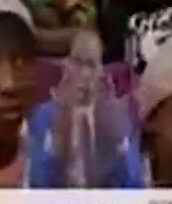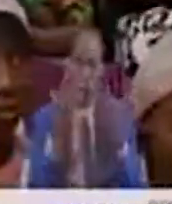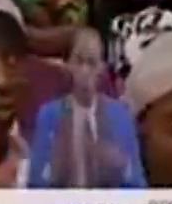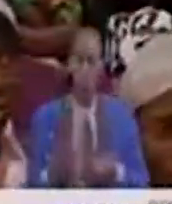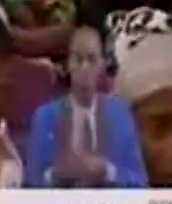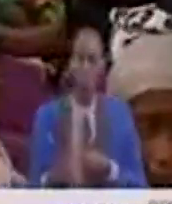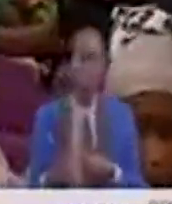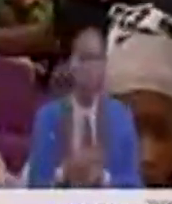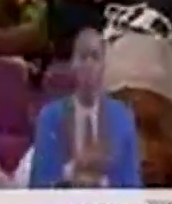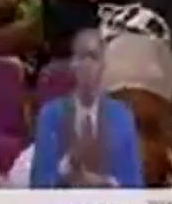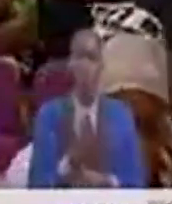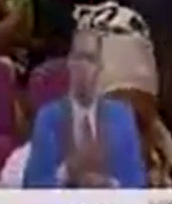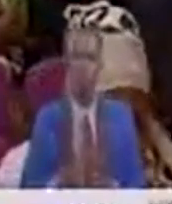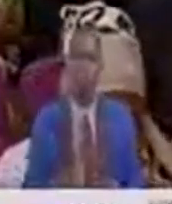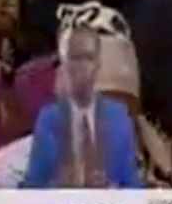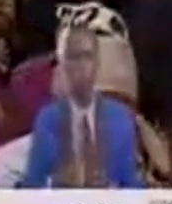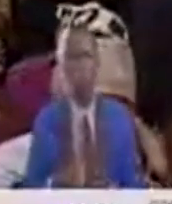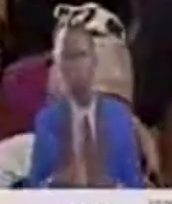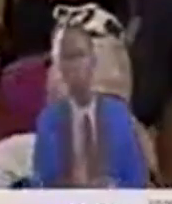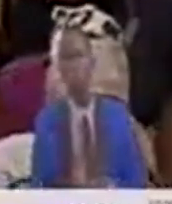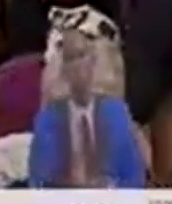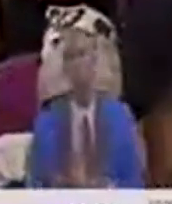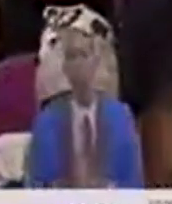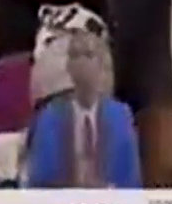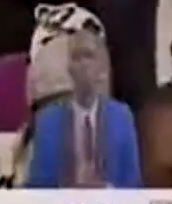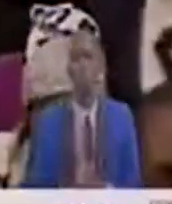There is the second death.